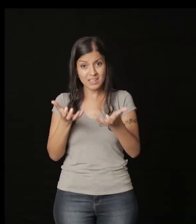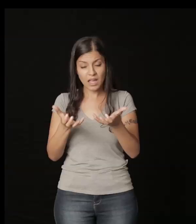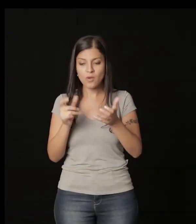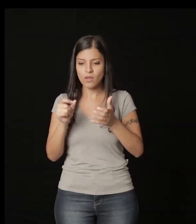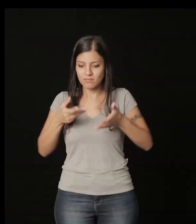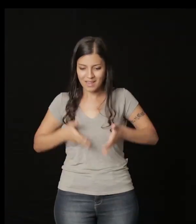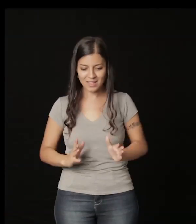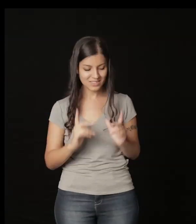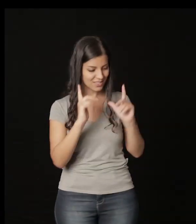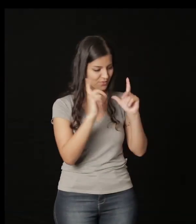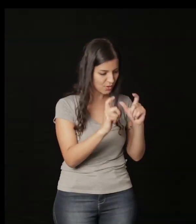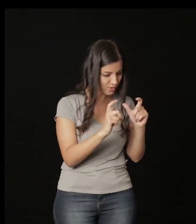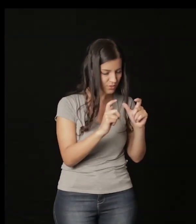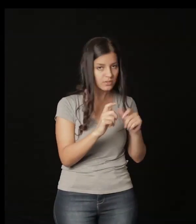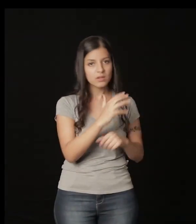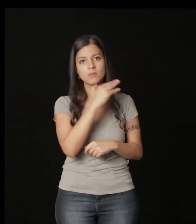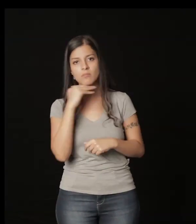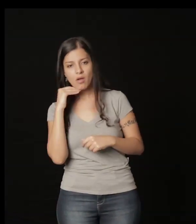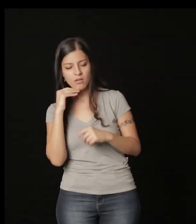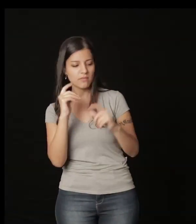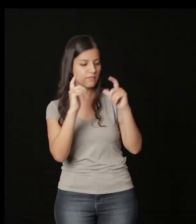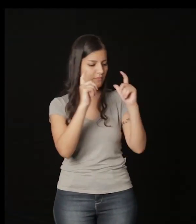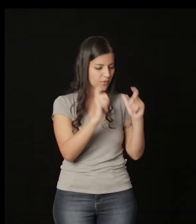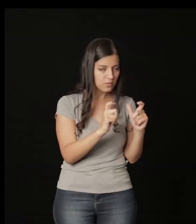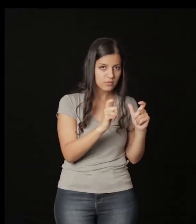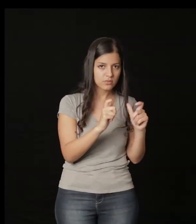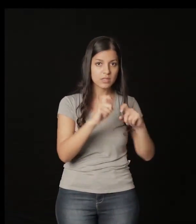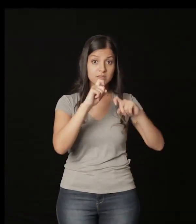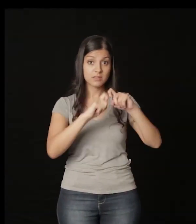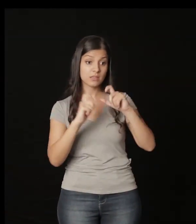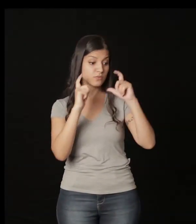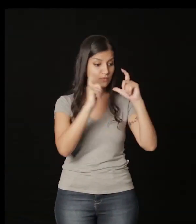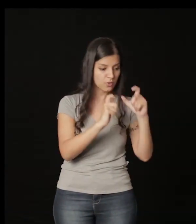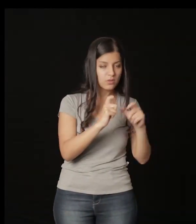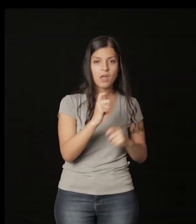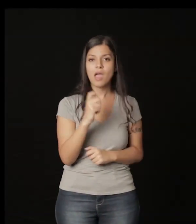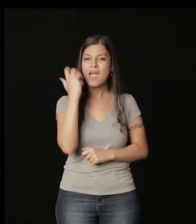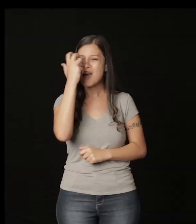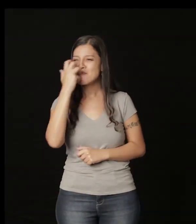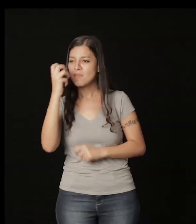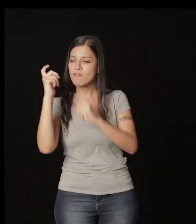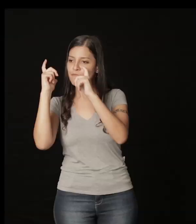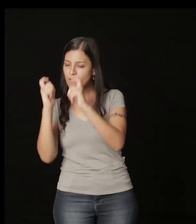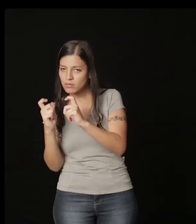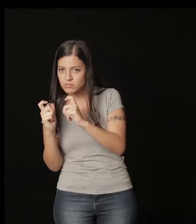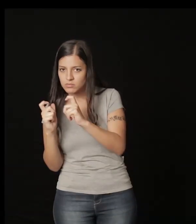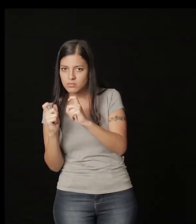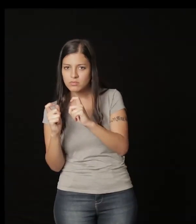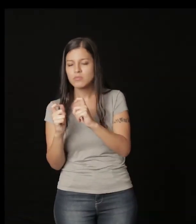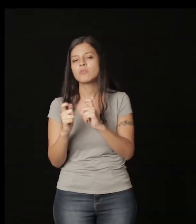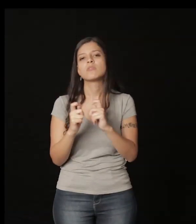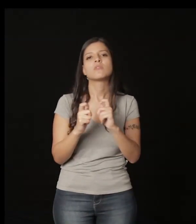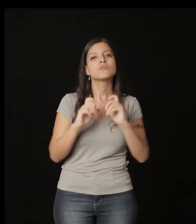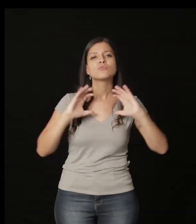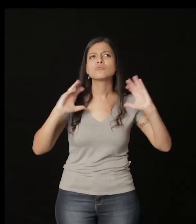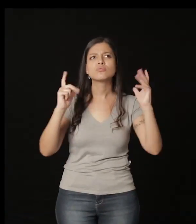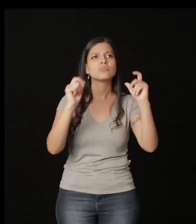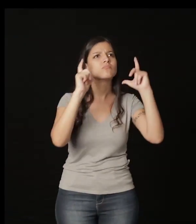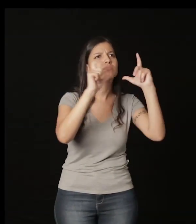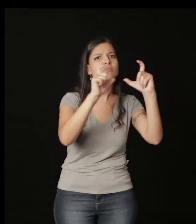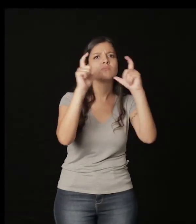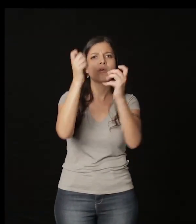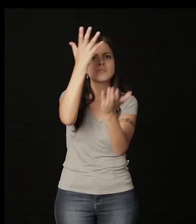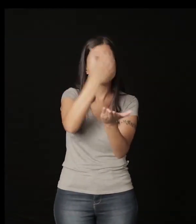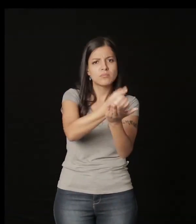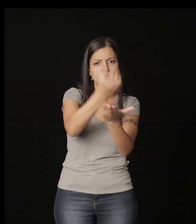when we're born. It wants to be there when we die. It wants to see us having sex. It wants to see us falling in love. It wants